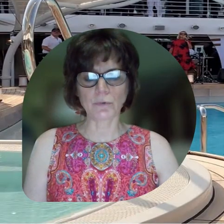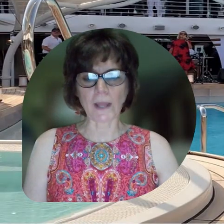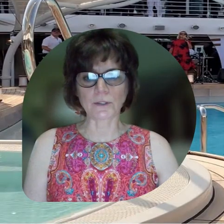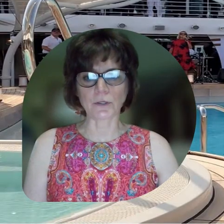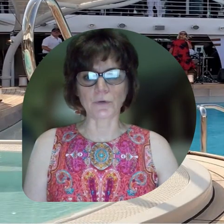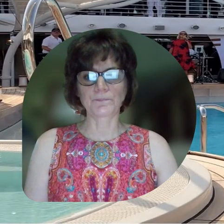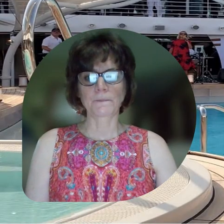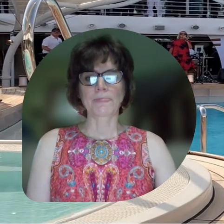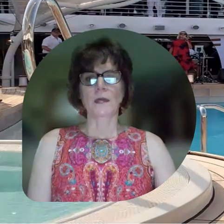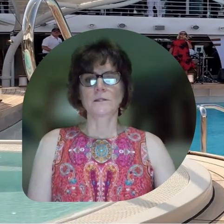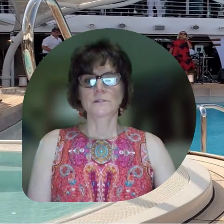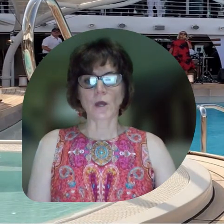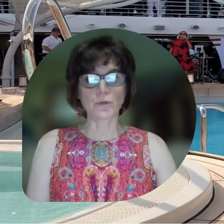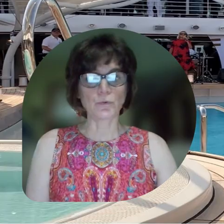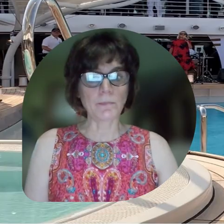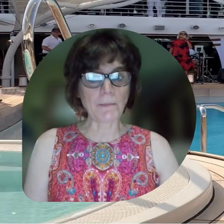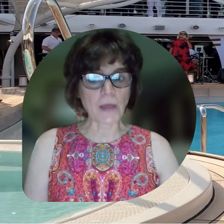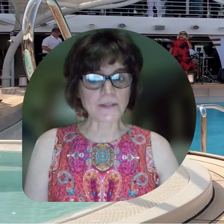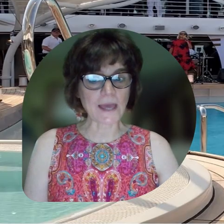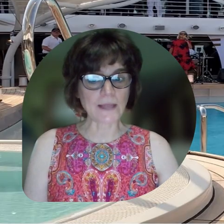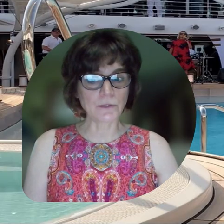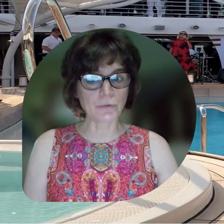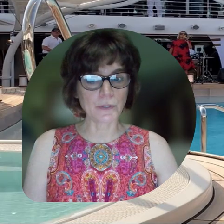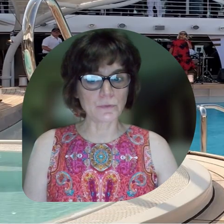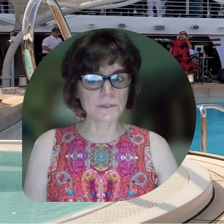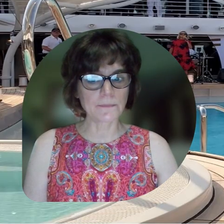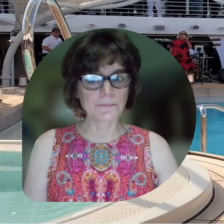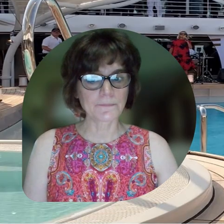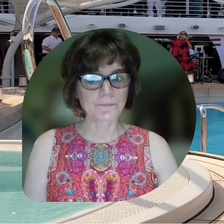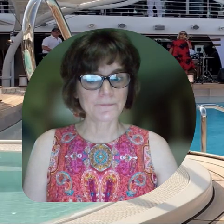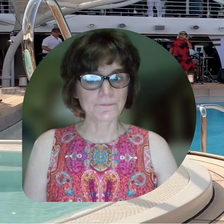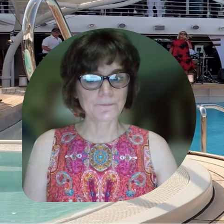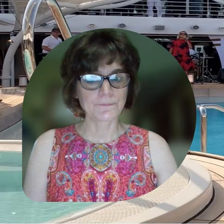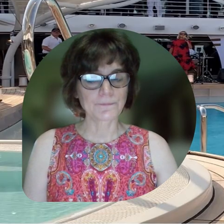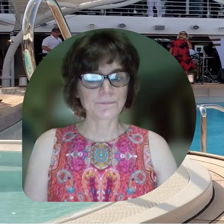Crew director. So do you remember how to sign crews?